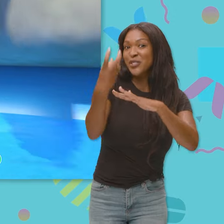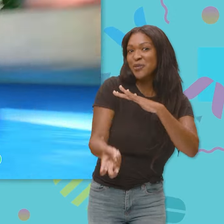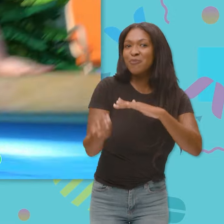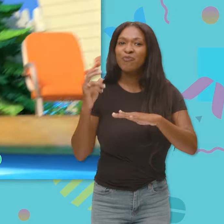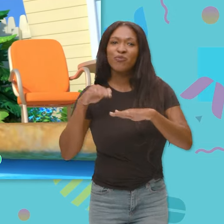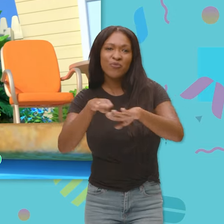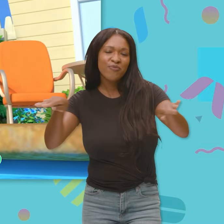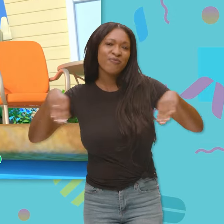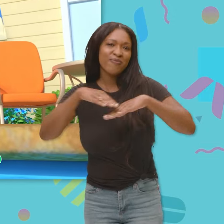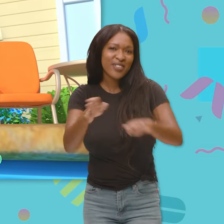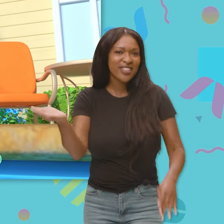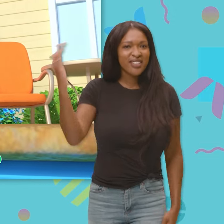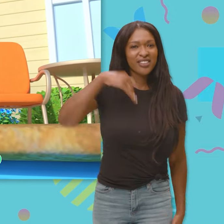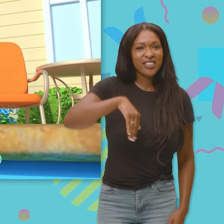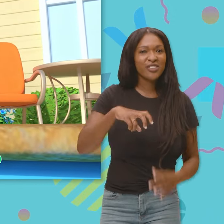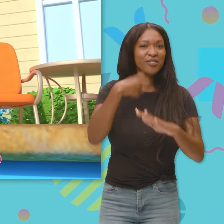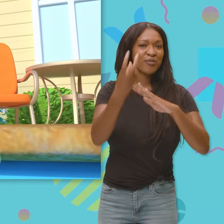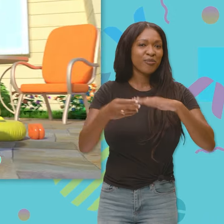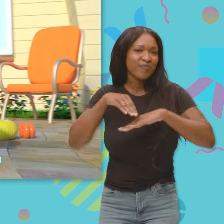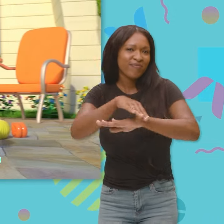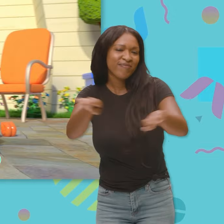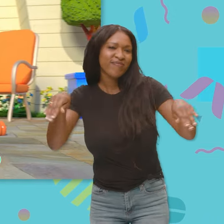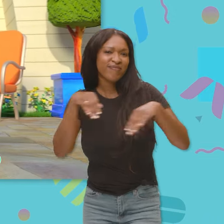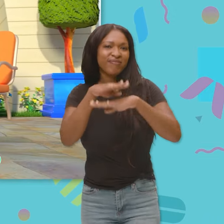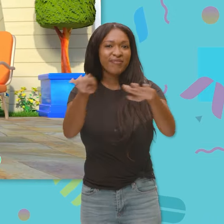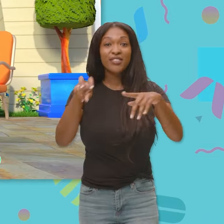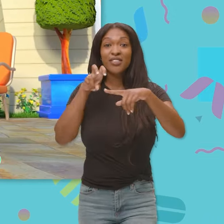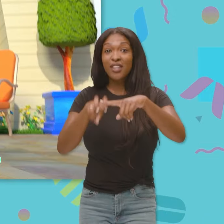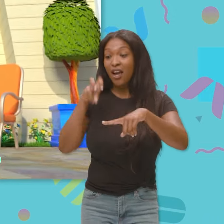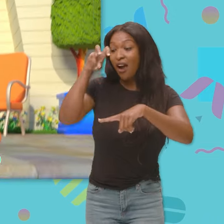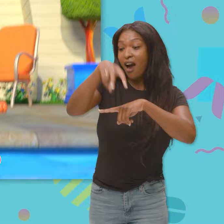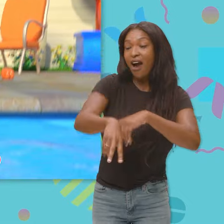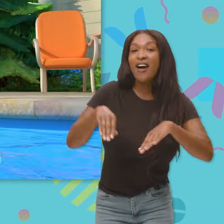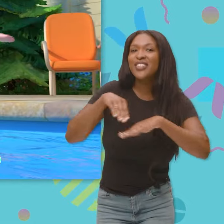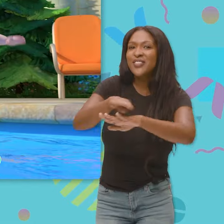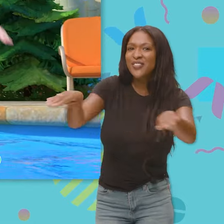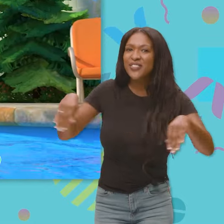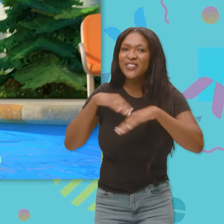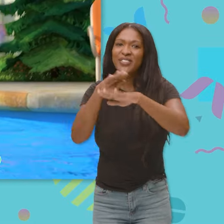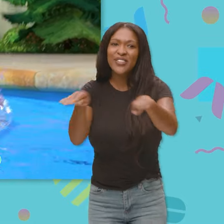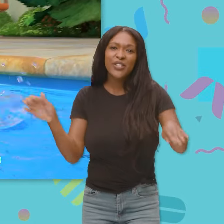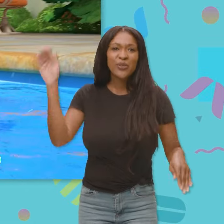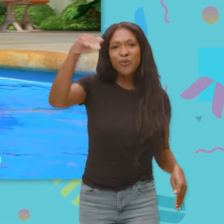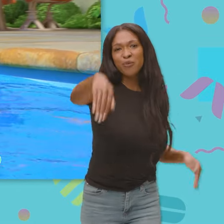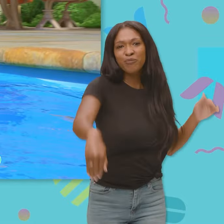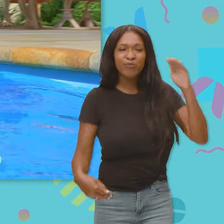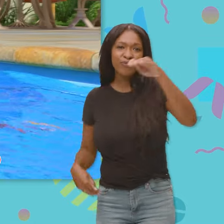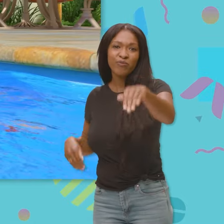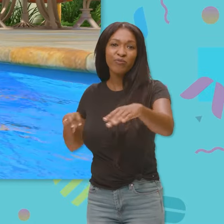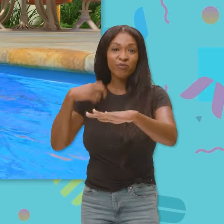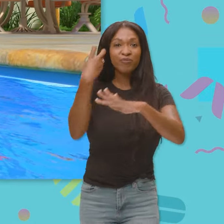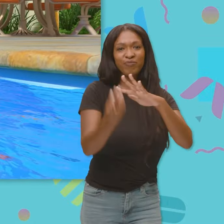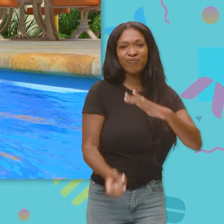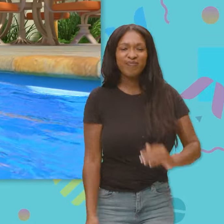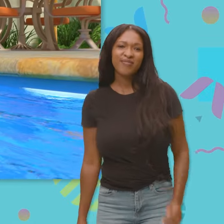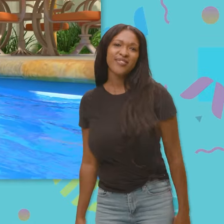Let's jump in, do-do-do-do-do-do-do Let's jump in, do-do-do-do-do-do Let's jump in, do-do-do-do